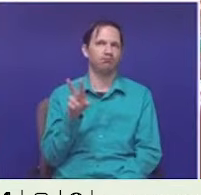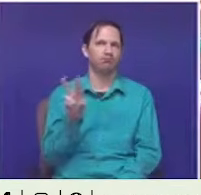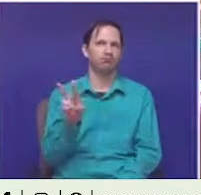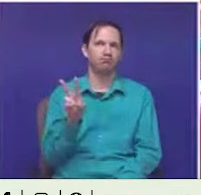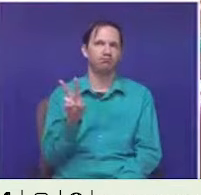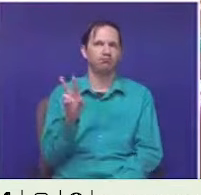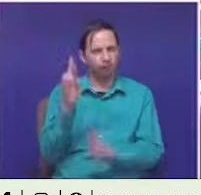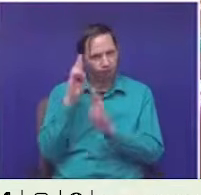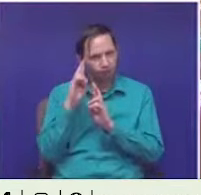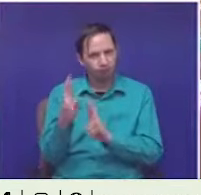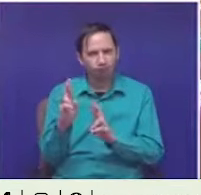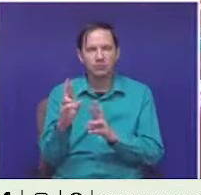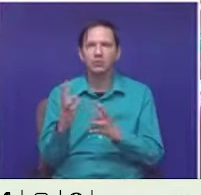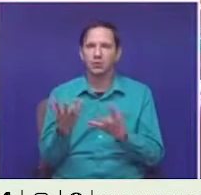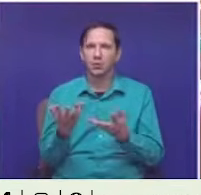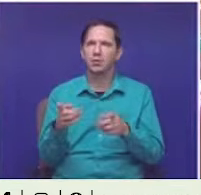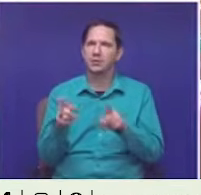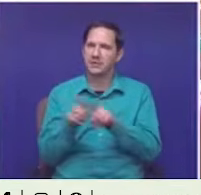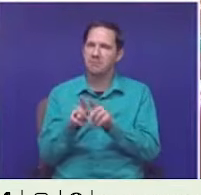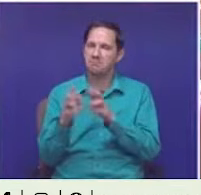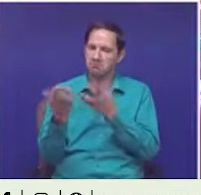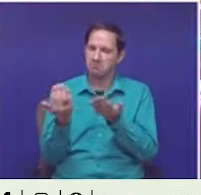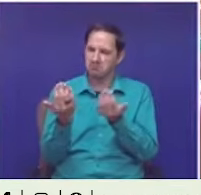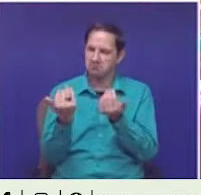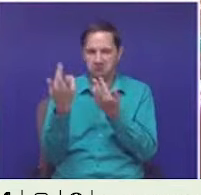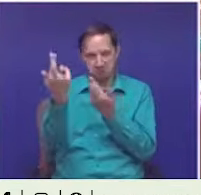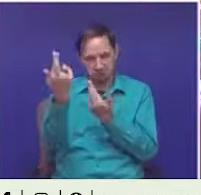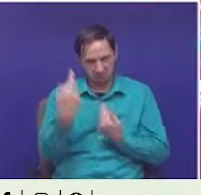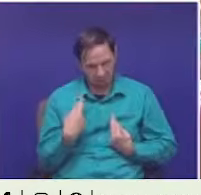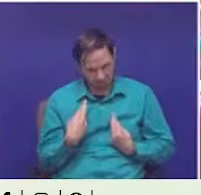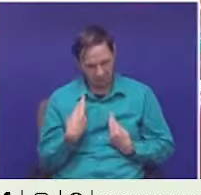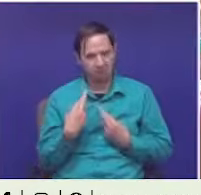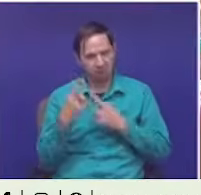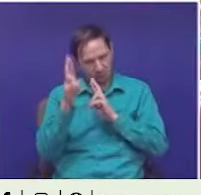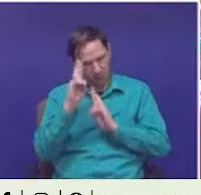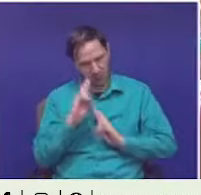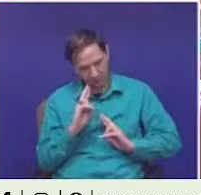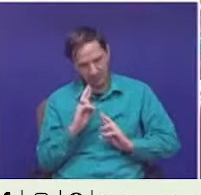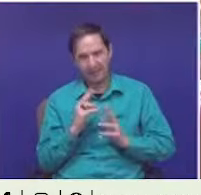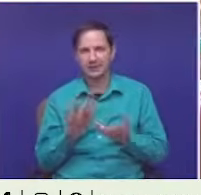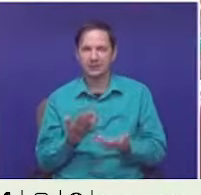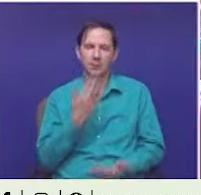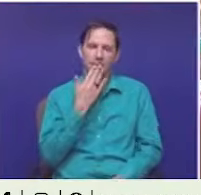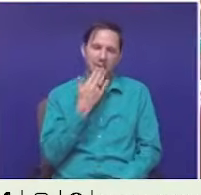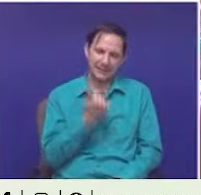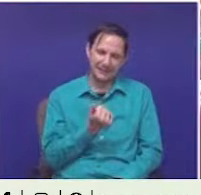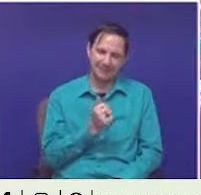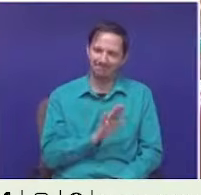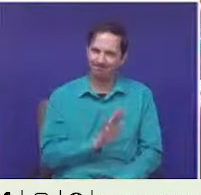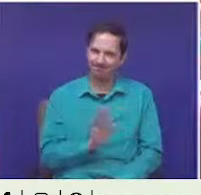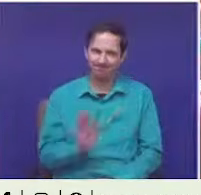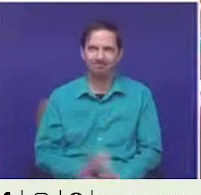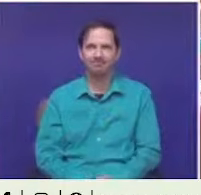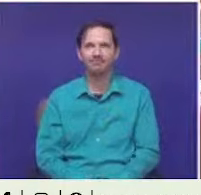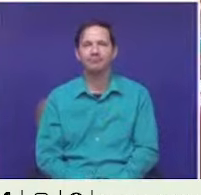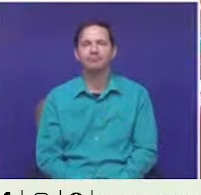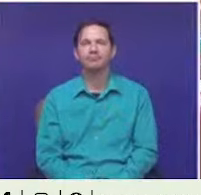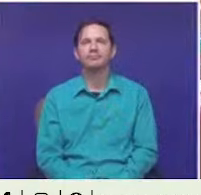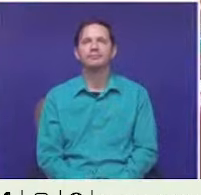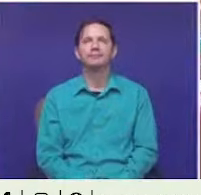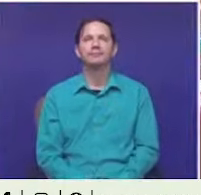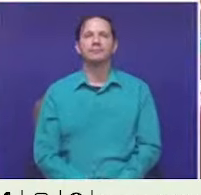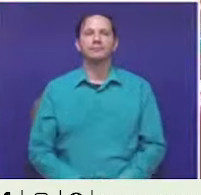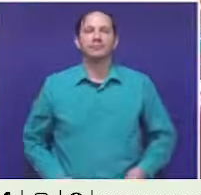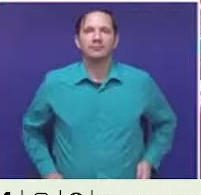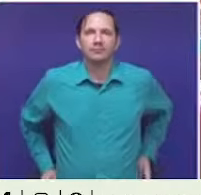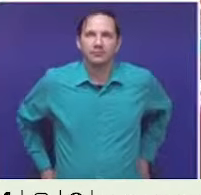high respect, and accordingly, please try and refrain from doing such. And